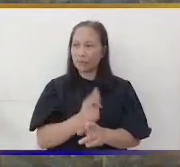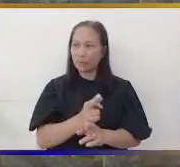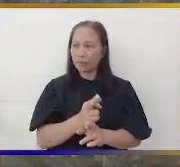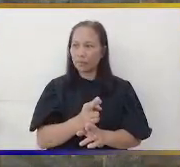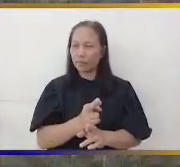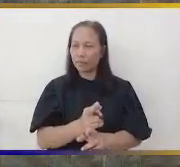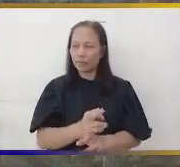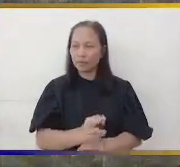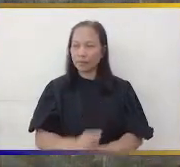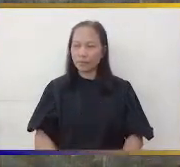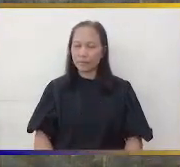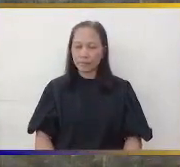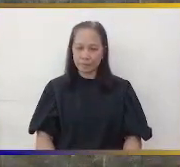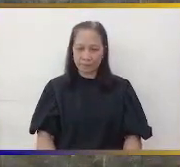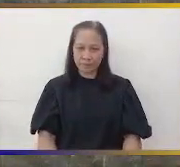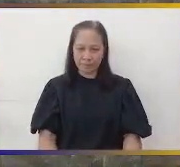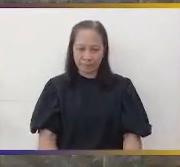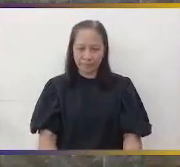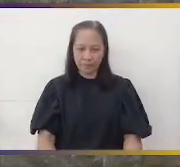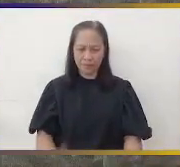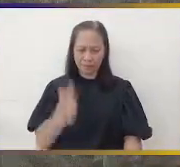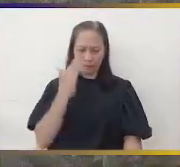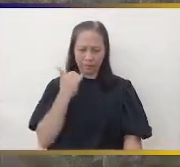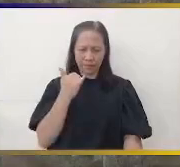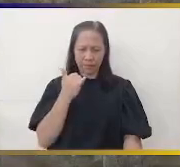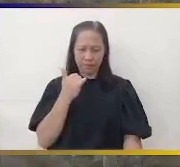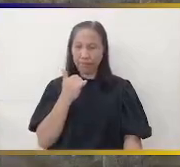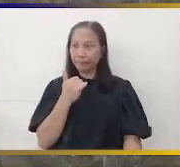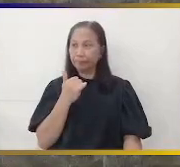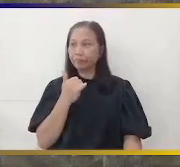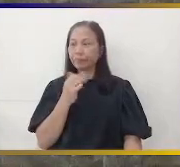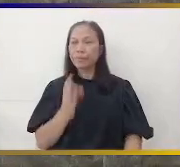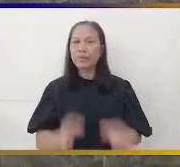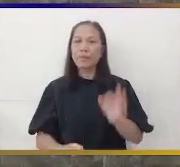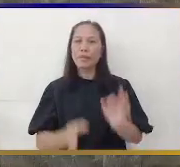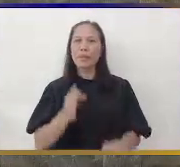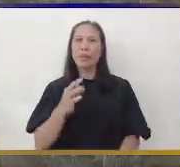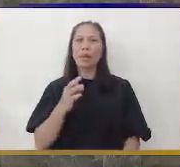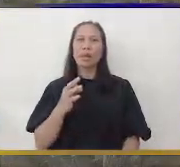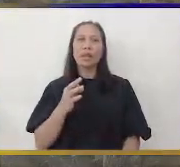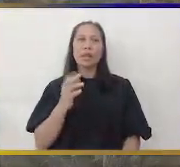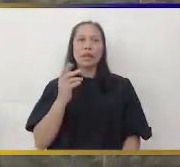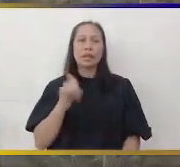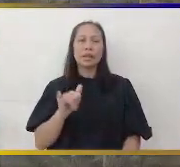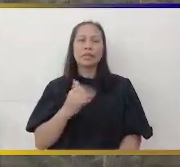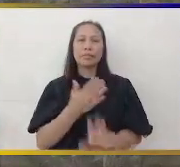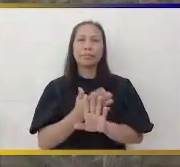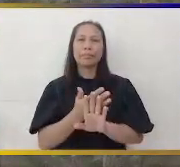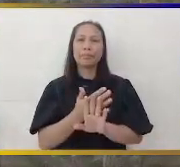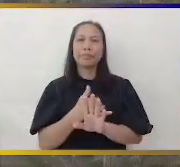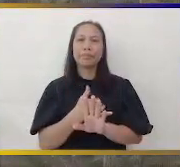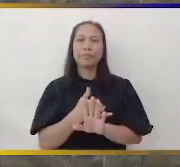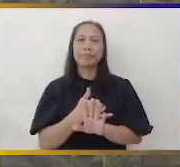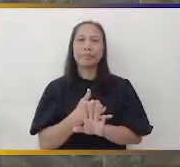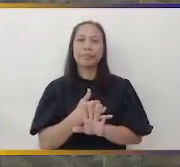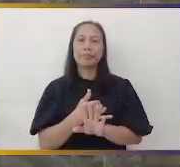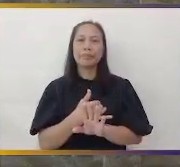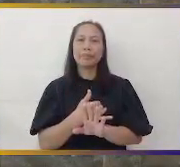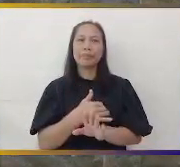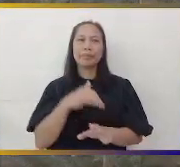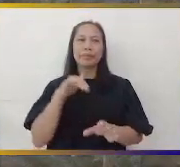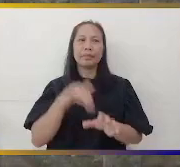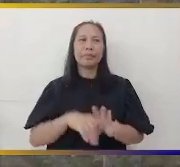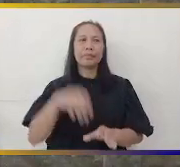his righteousness Bakit kasi kung maibabalik po niya tayo In Line with his righteousness